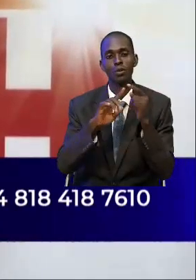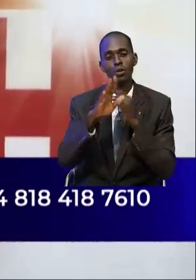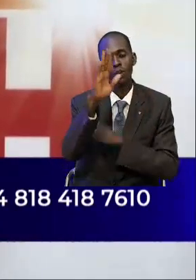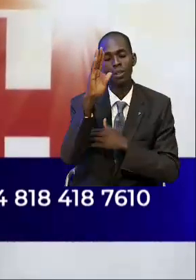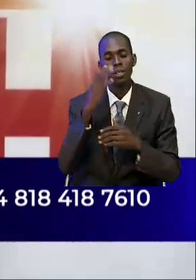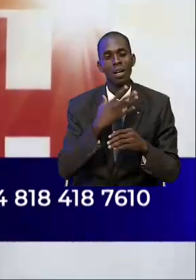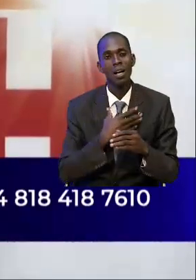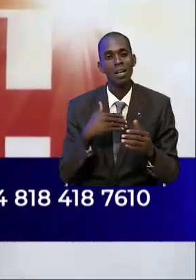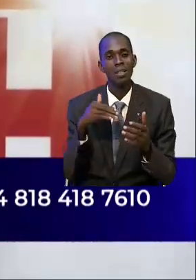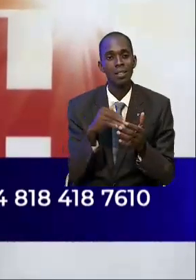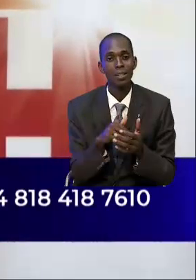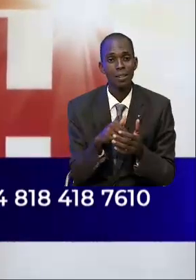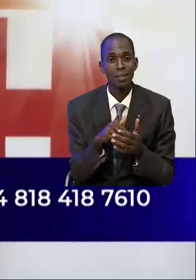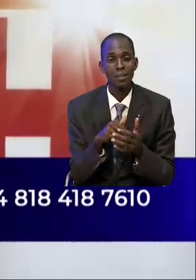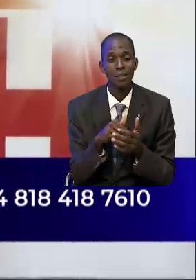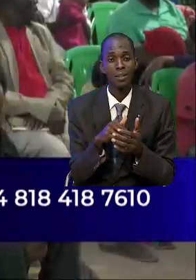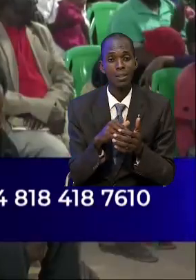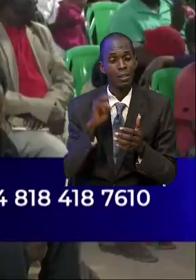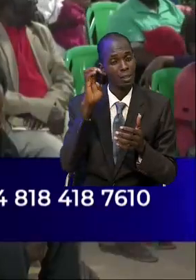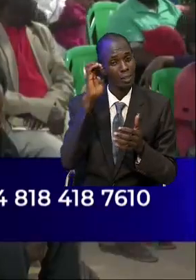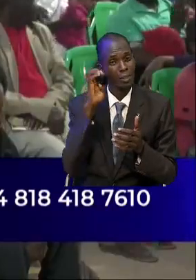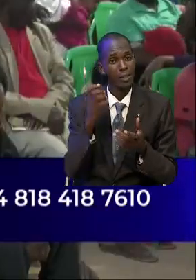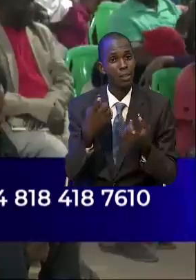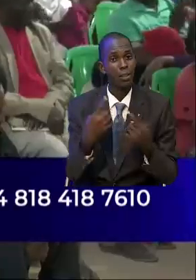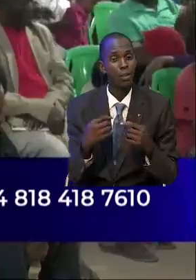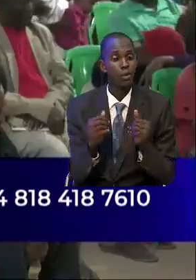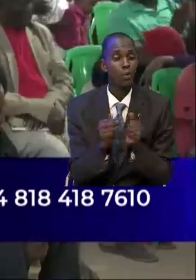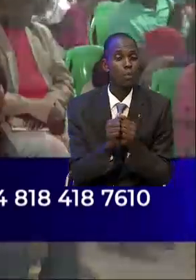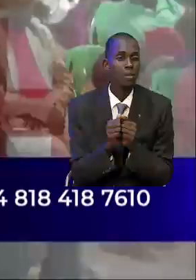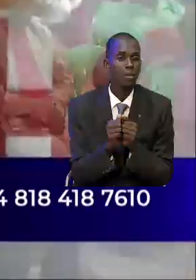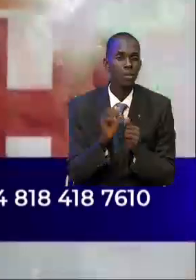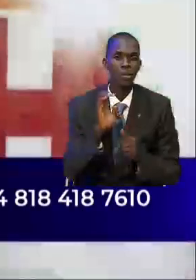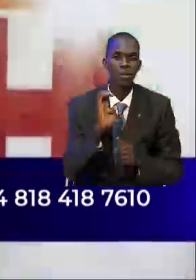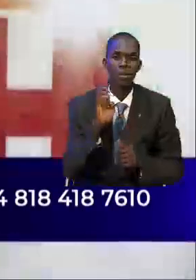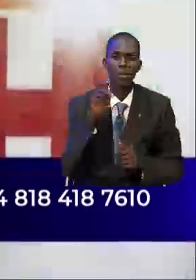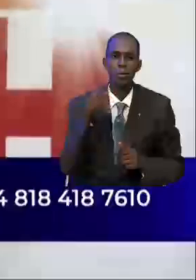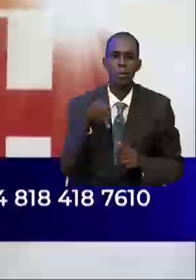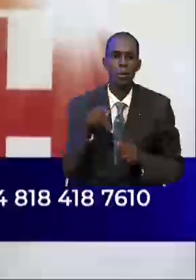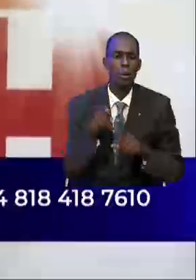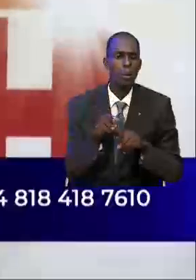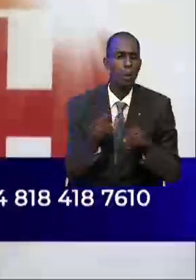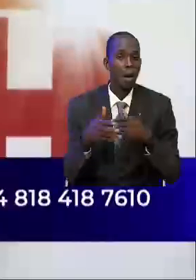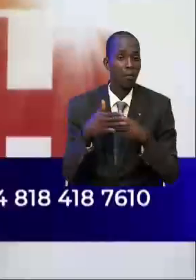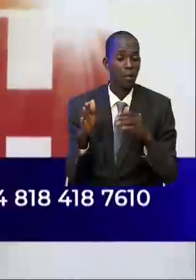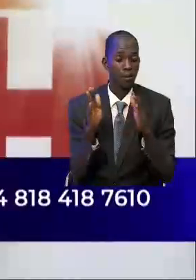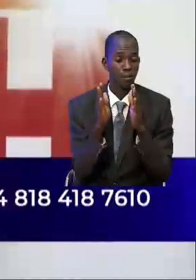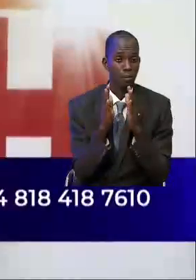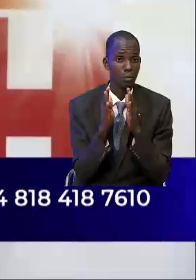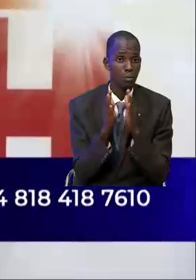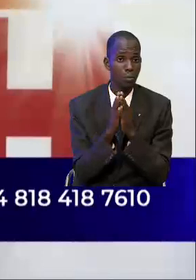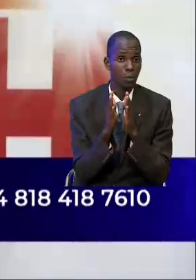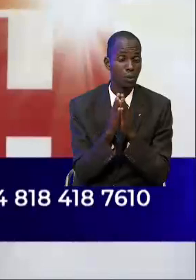have healed me. Praise be to God. And again, BP. I came here with a symptom of